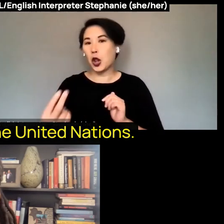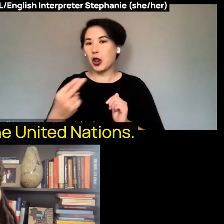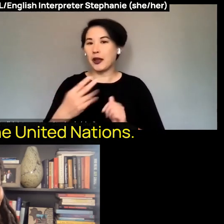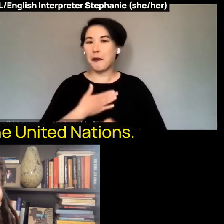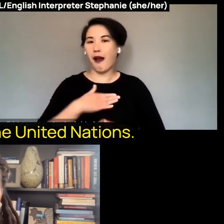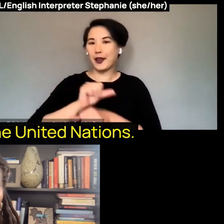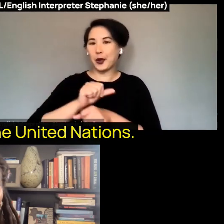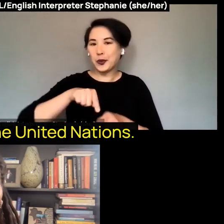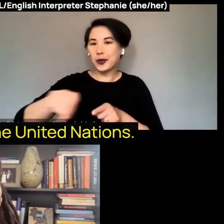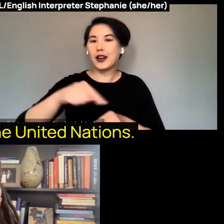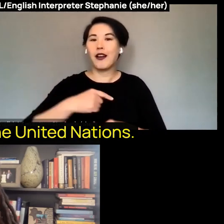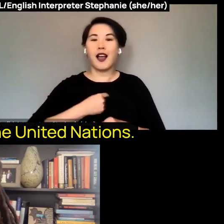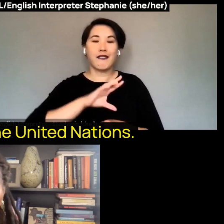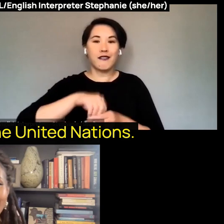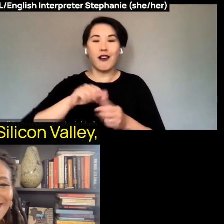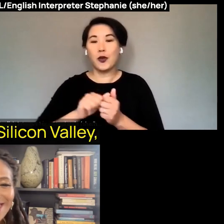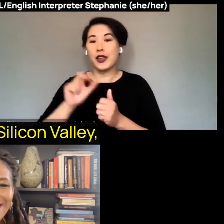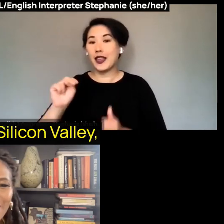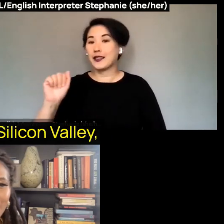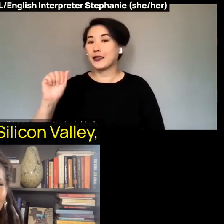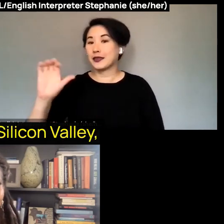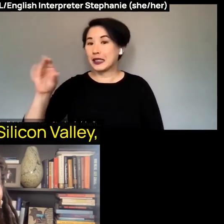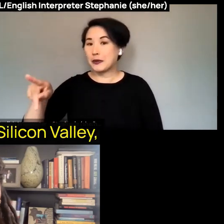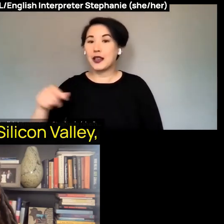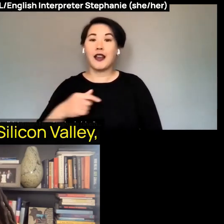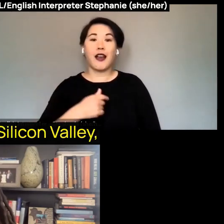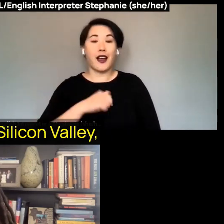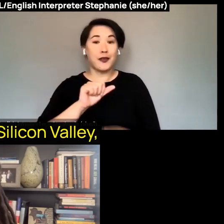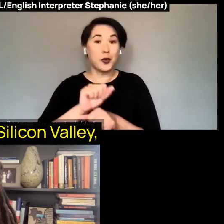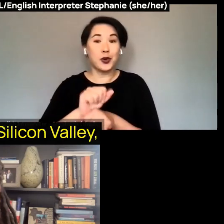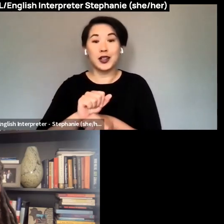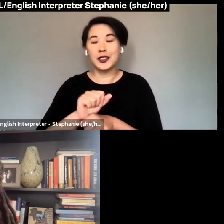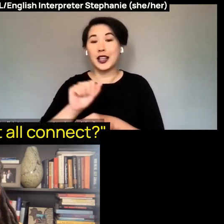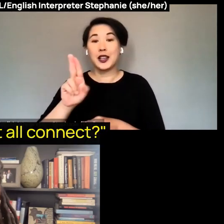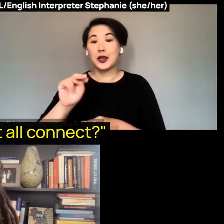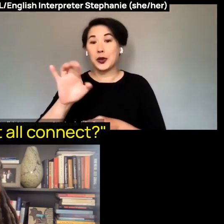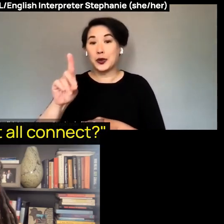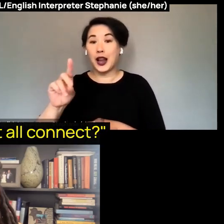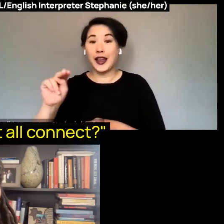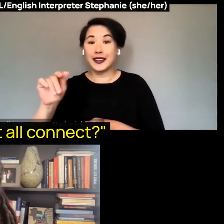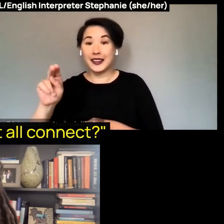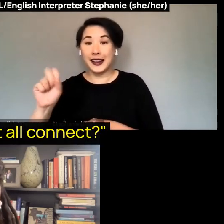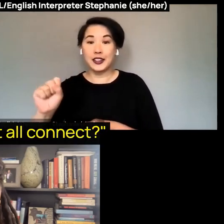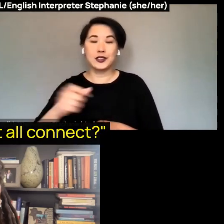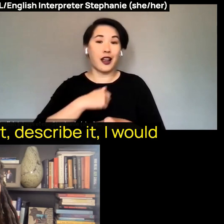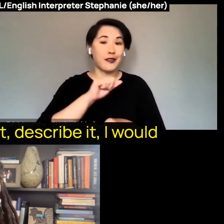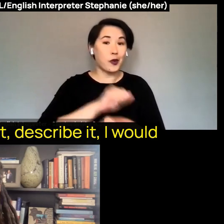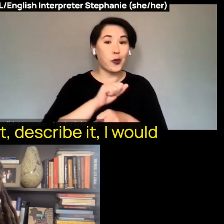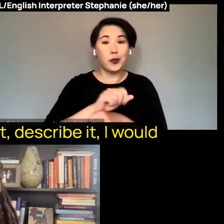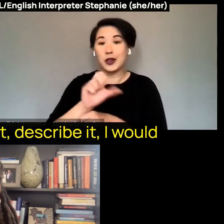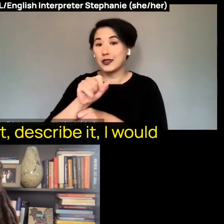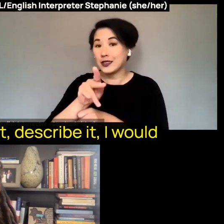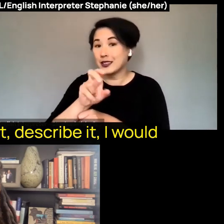in the United Nations, she's, you know, Silicon Valley, media, how does it all connect?